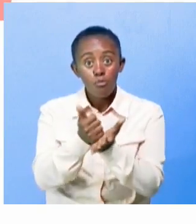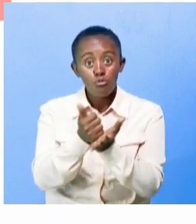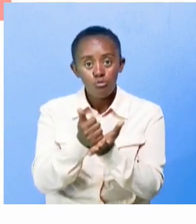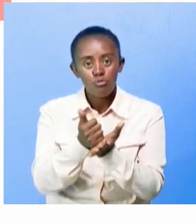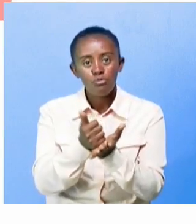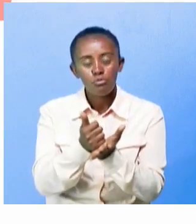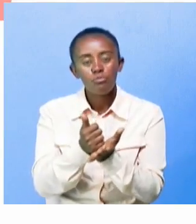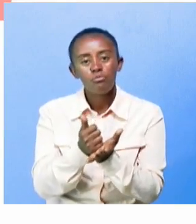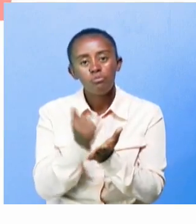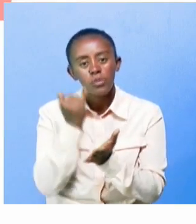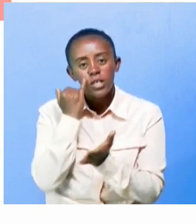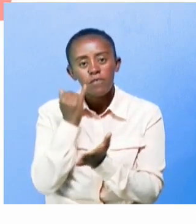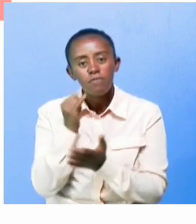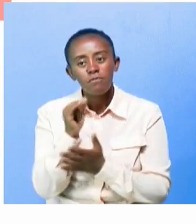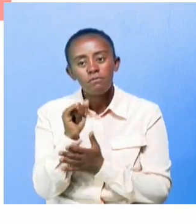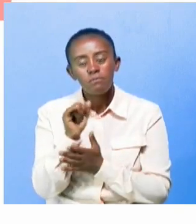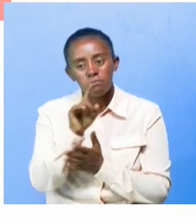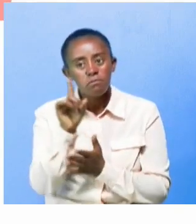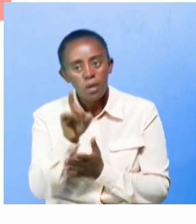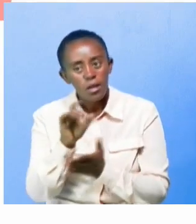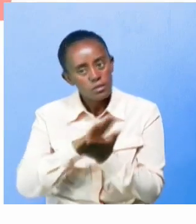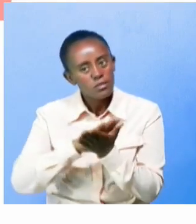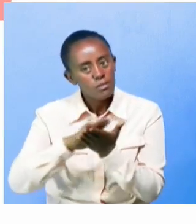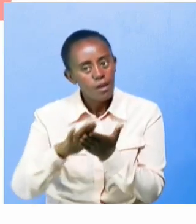if you ask her nicely.